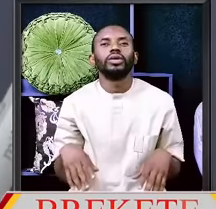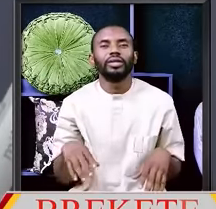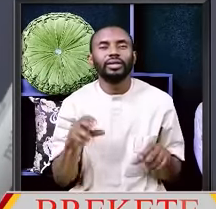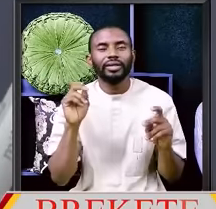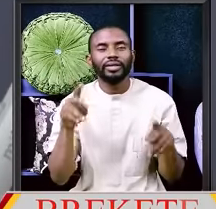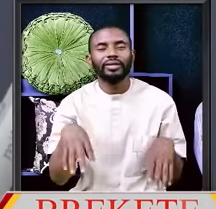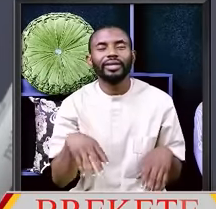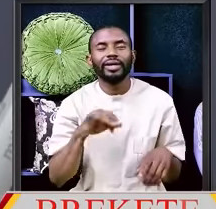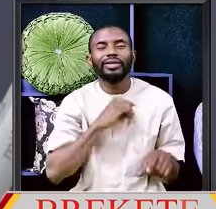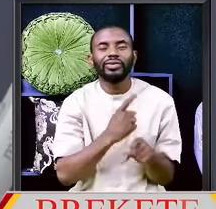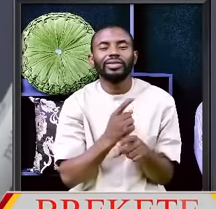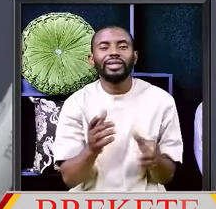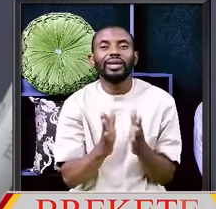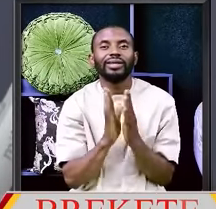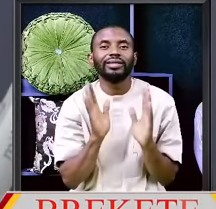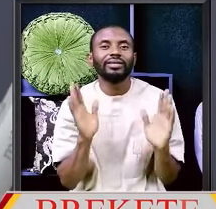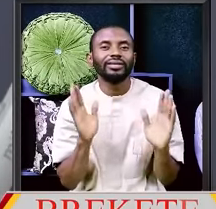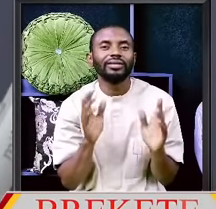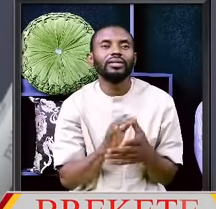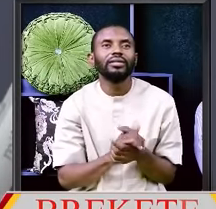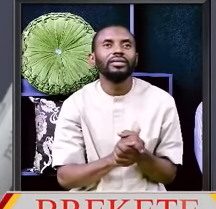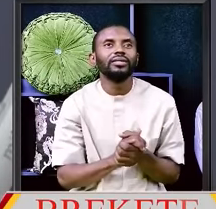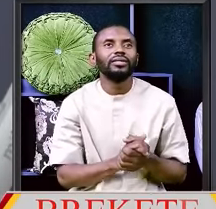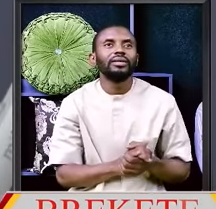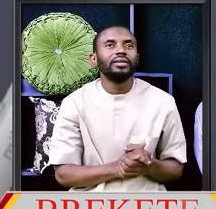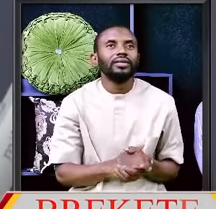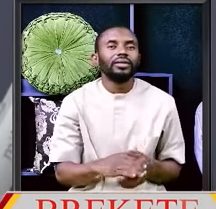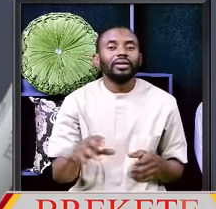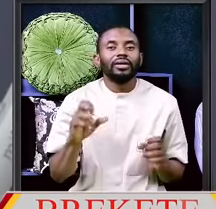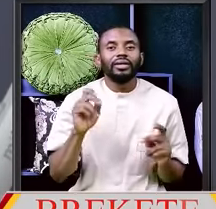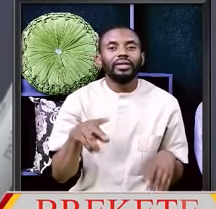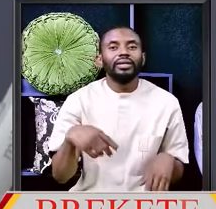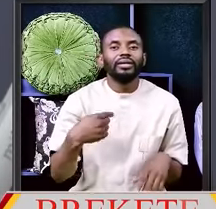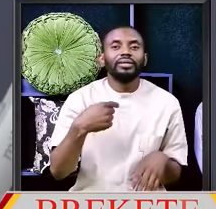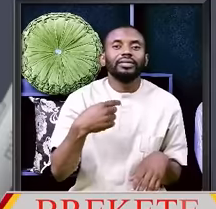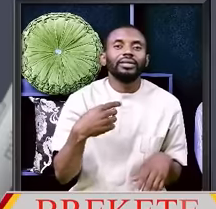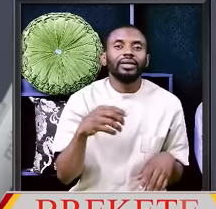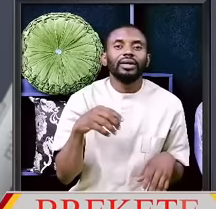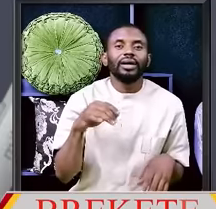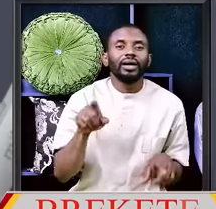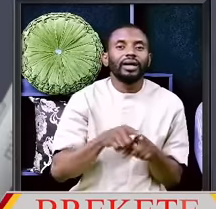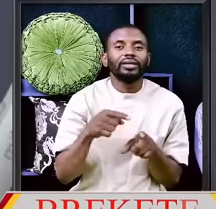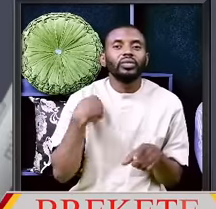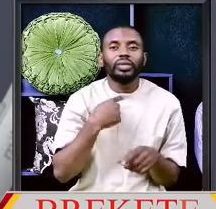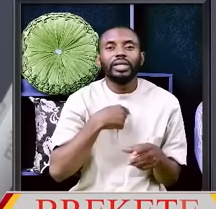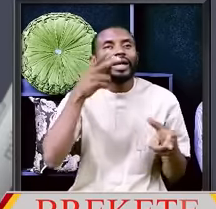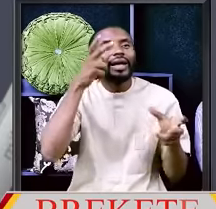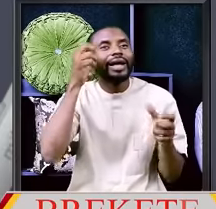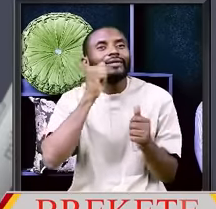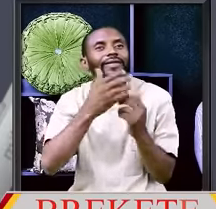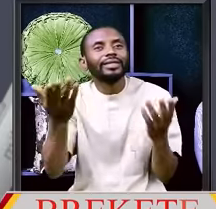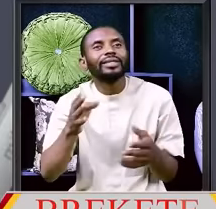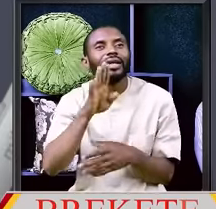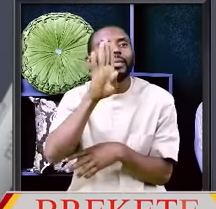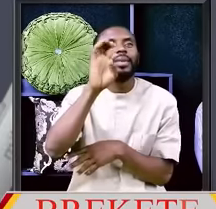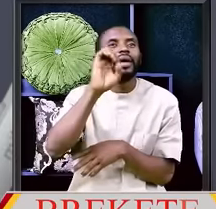Just. We dey use new things here. Who dey call that one? As we dey hear everything.